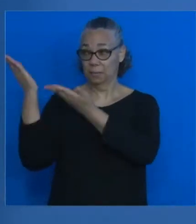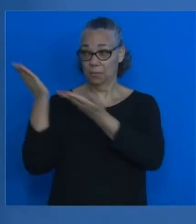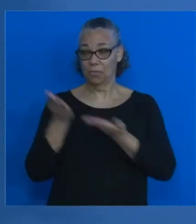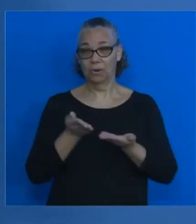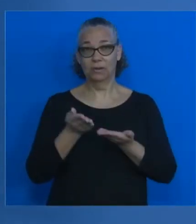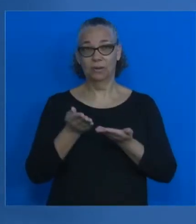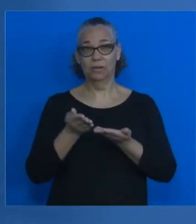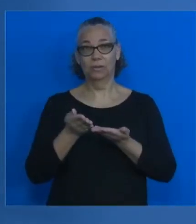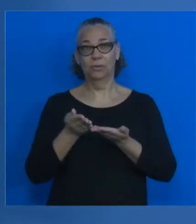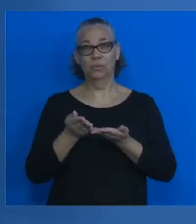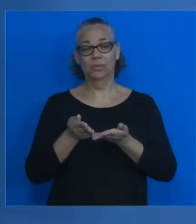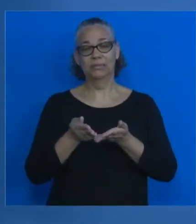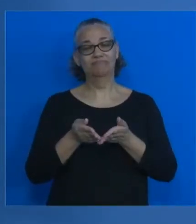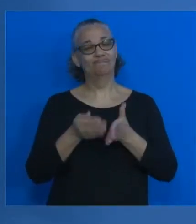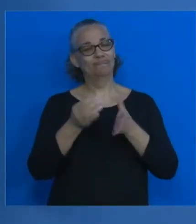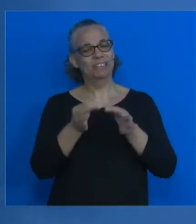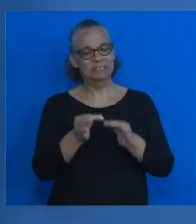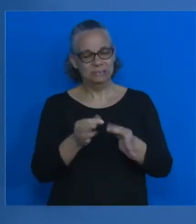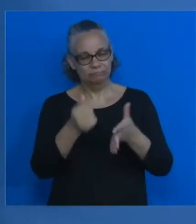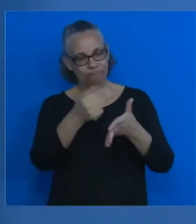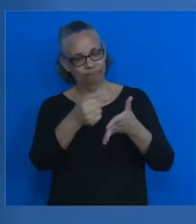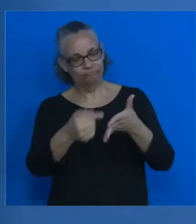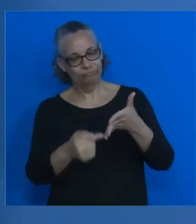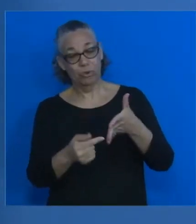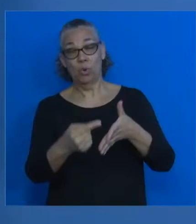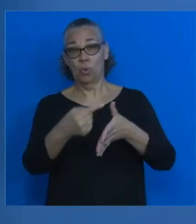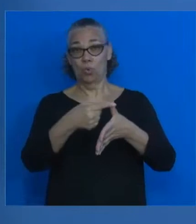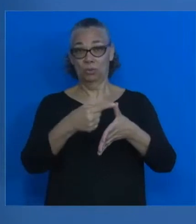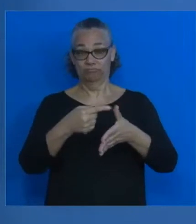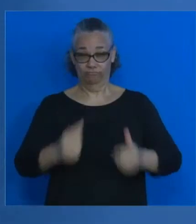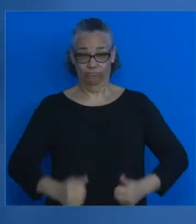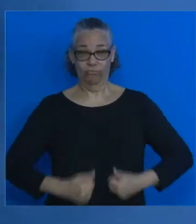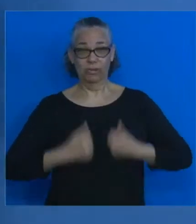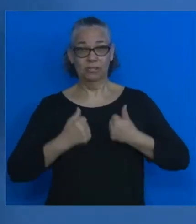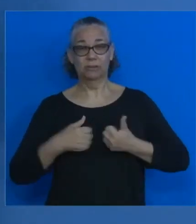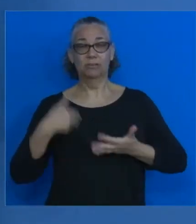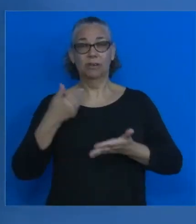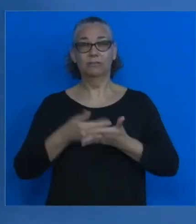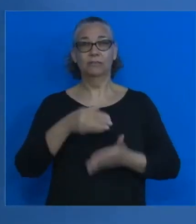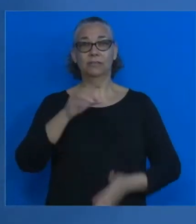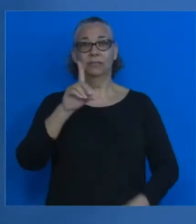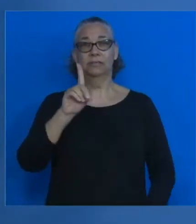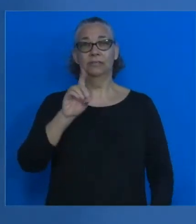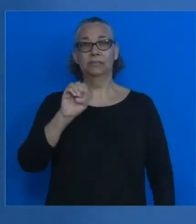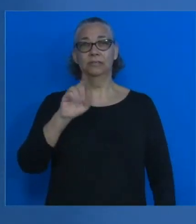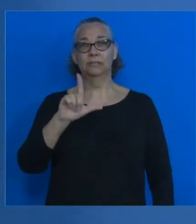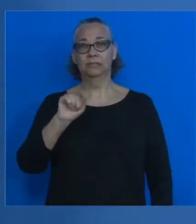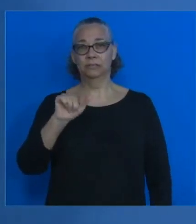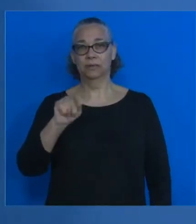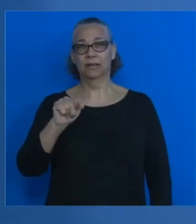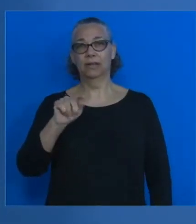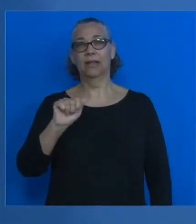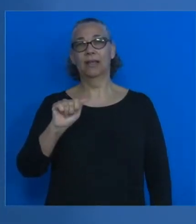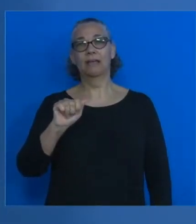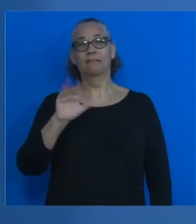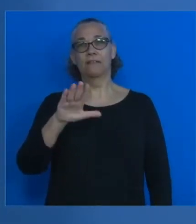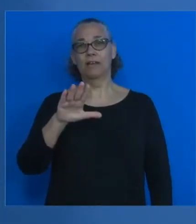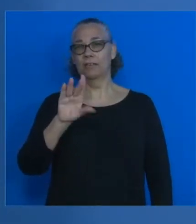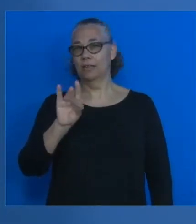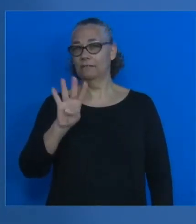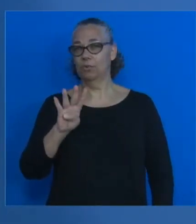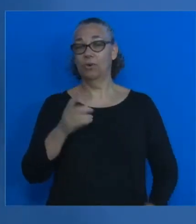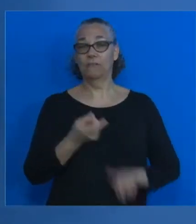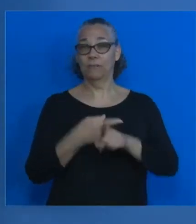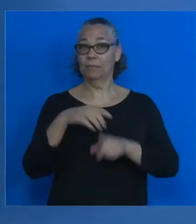imported with details as follows. One resident who arrived on Delta Flight 584 from Atlanta on the 22nd